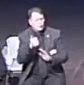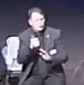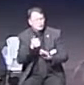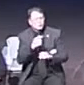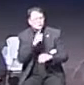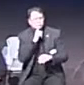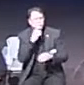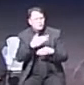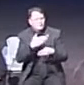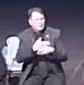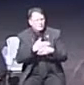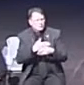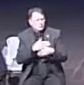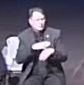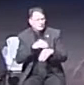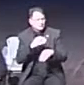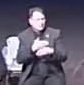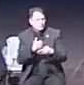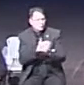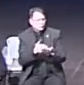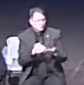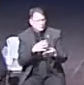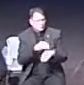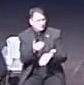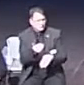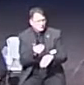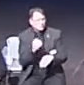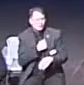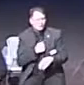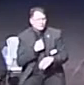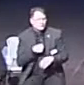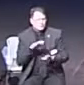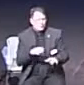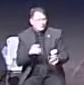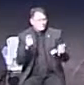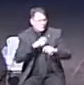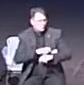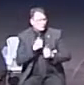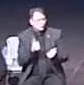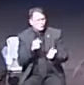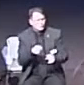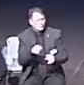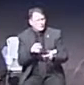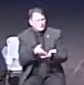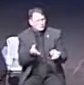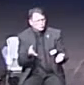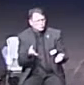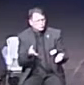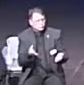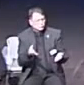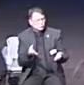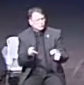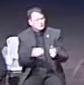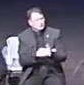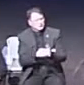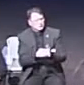Sweden. My apologies that I couldn't be here with you live but I hope that this short presentation will add